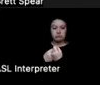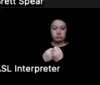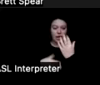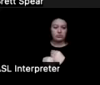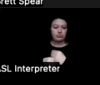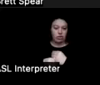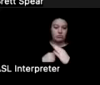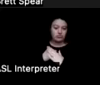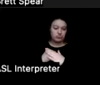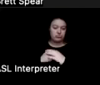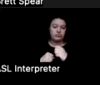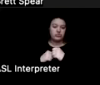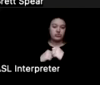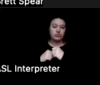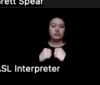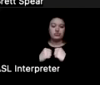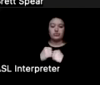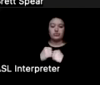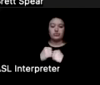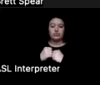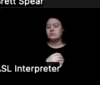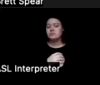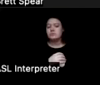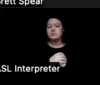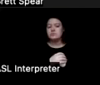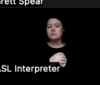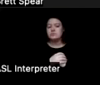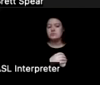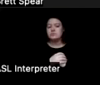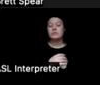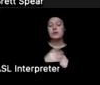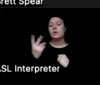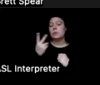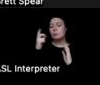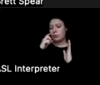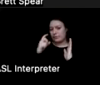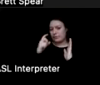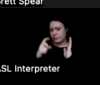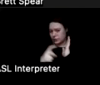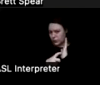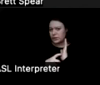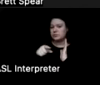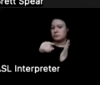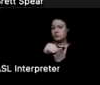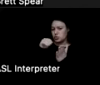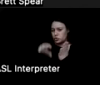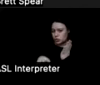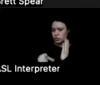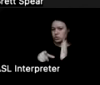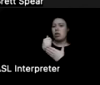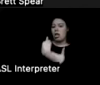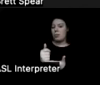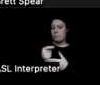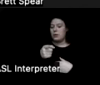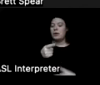And we've seen it be very helpful in students kind of just having a better sense for